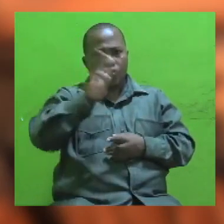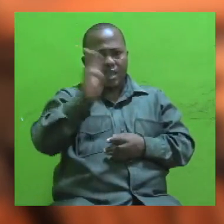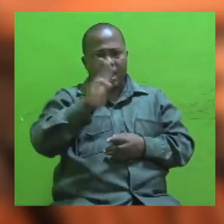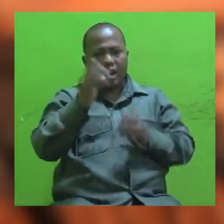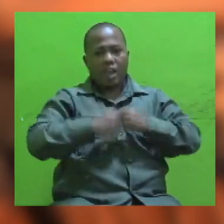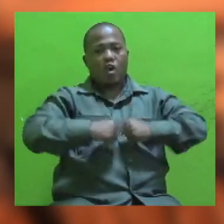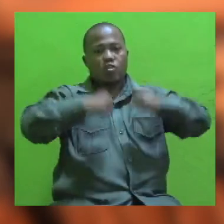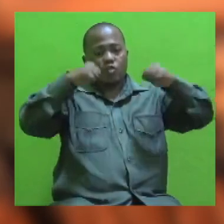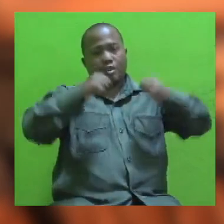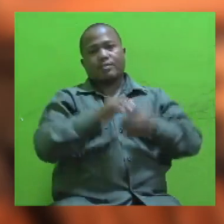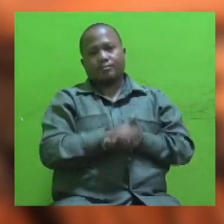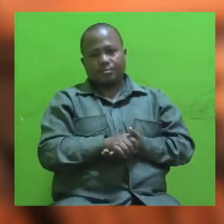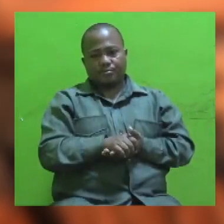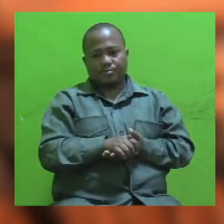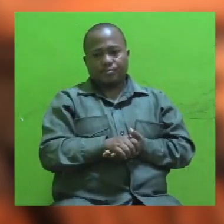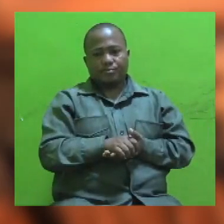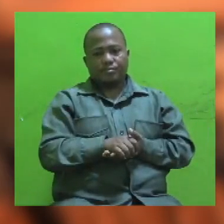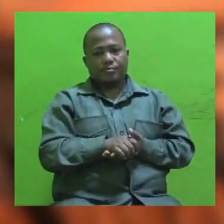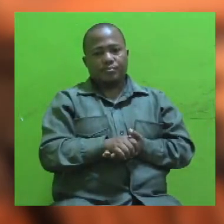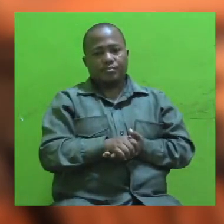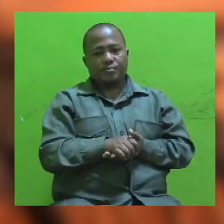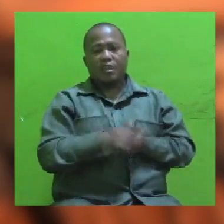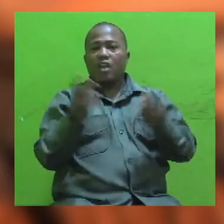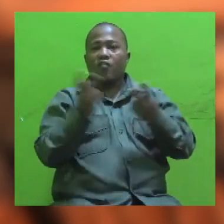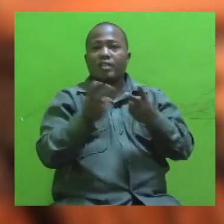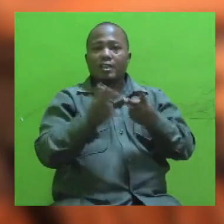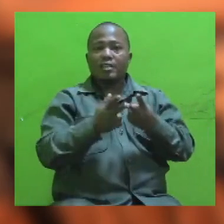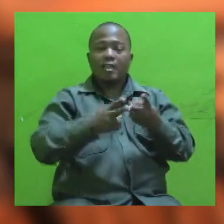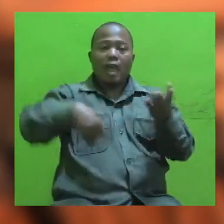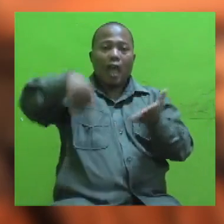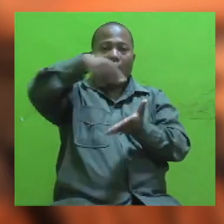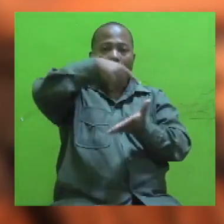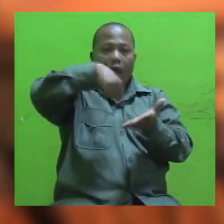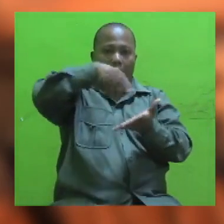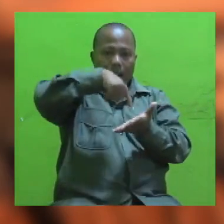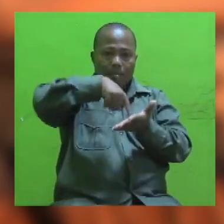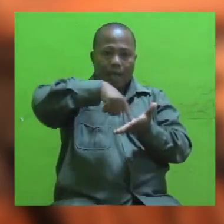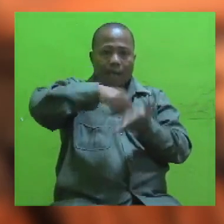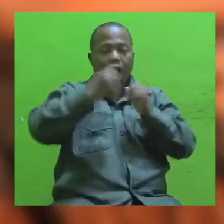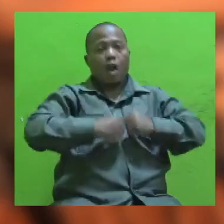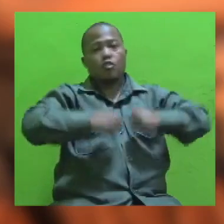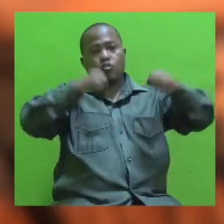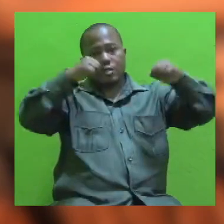authorities, which area also known as district councils and urban authorities.